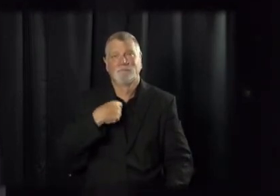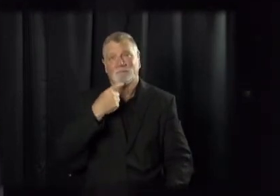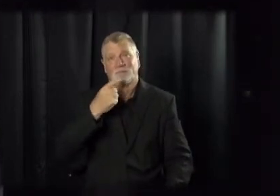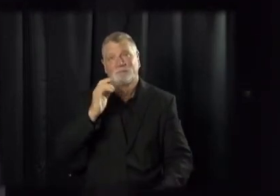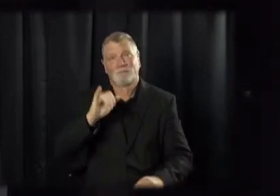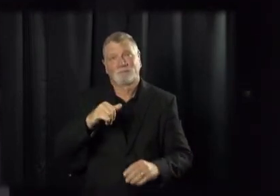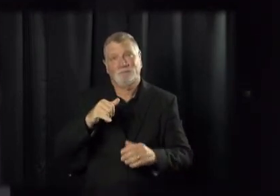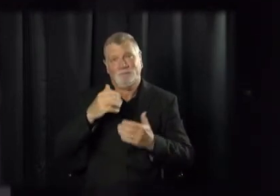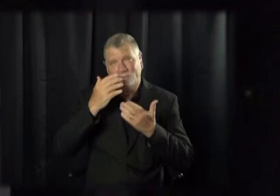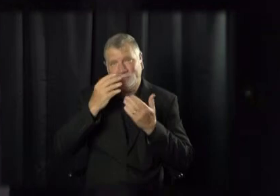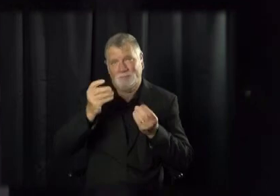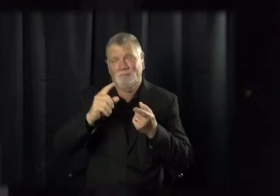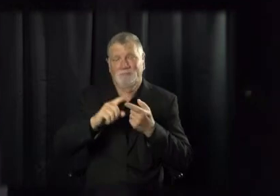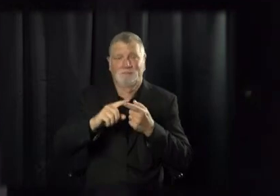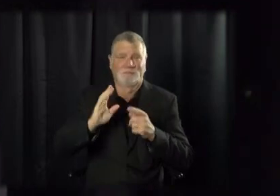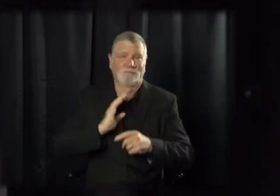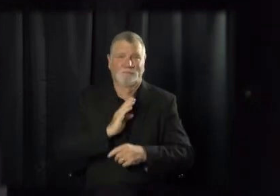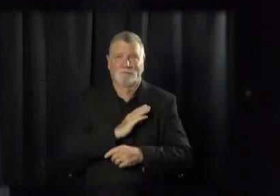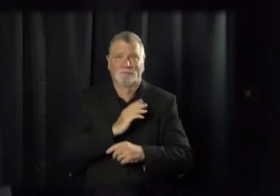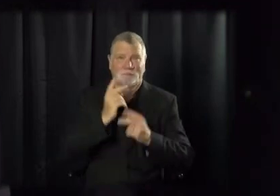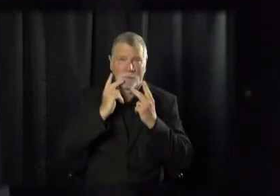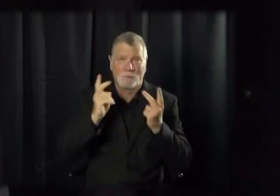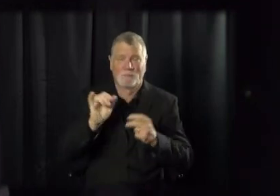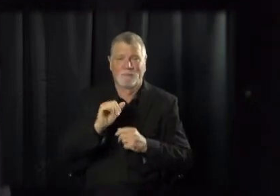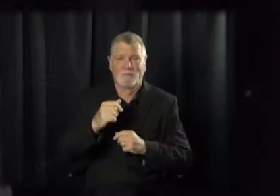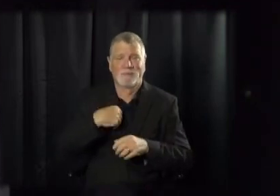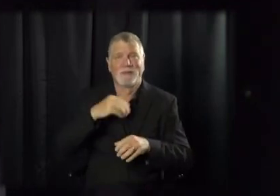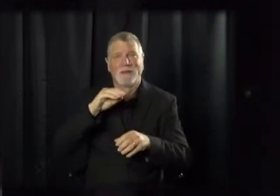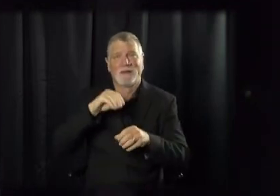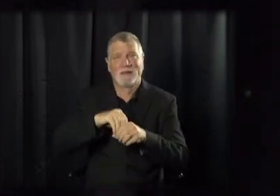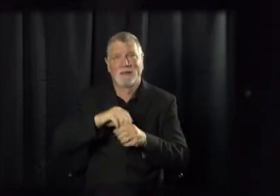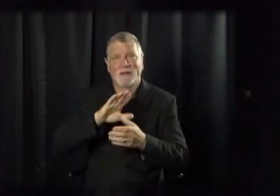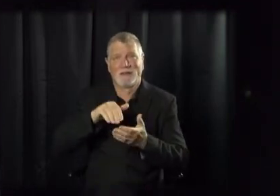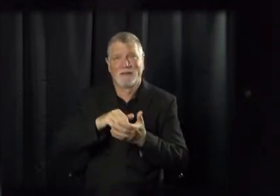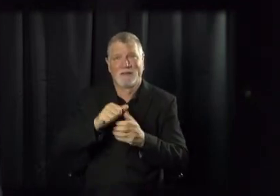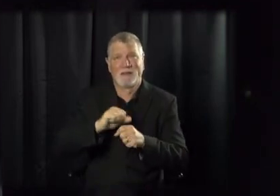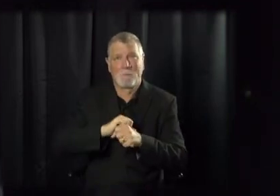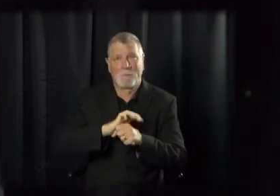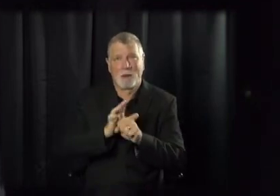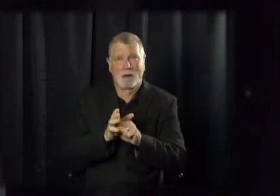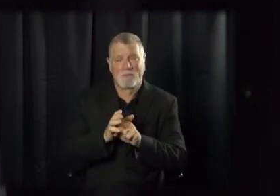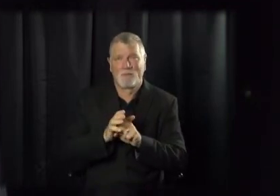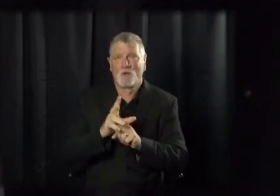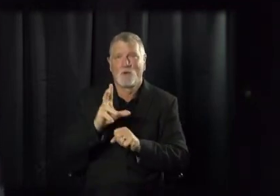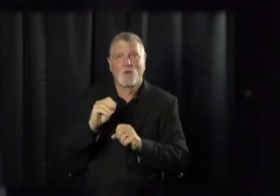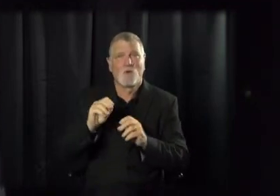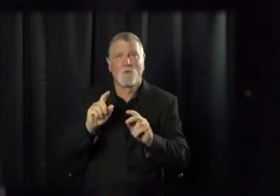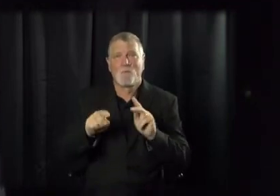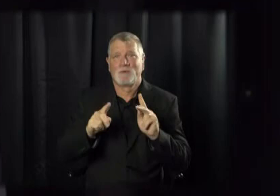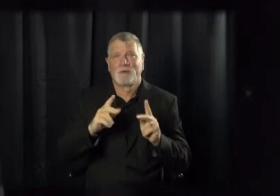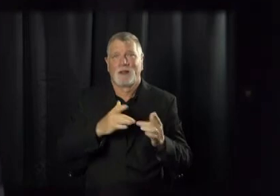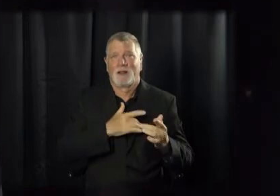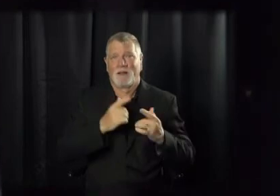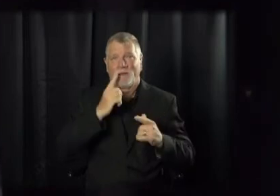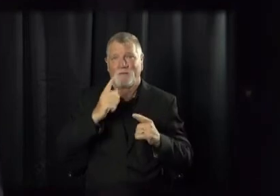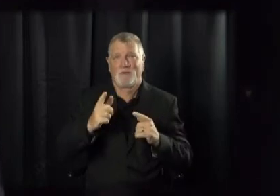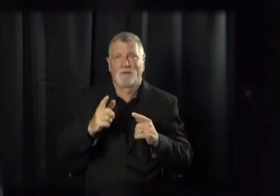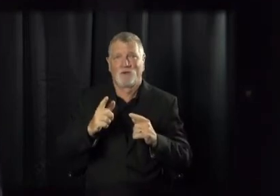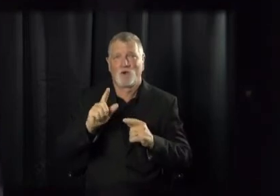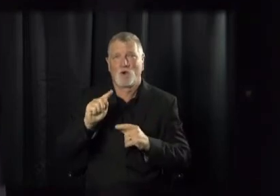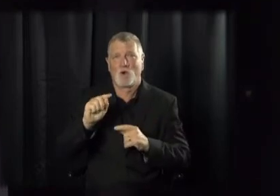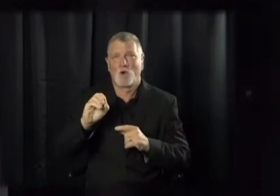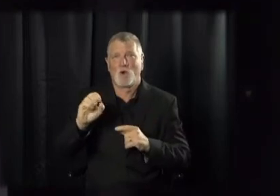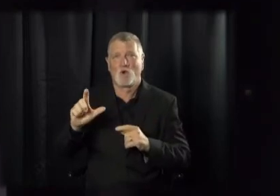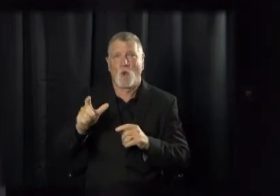advised the board. While we're in the middle of this pandemic, nobody should be considering any kind of toll